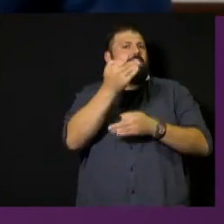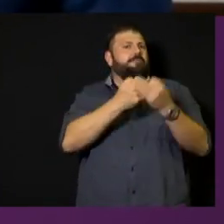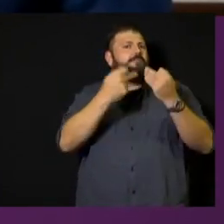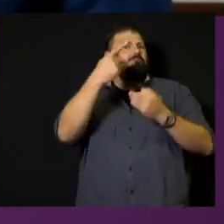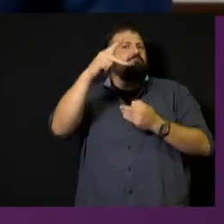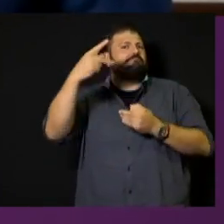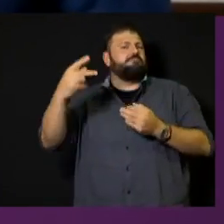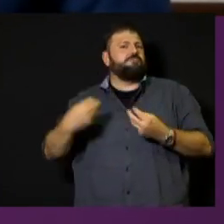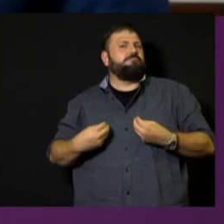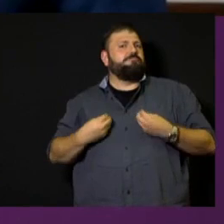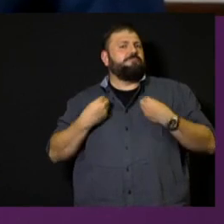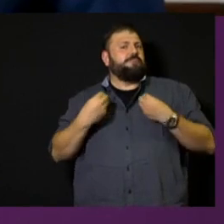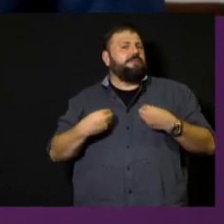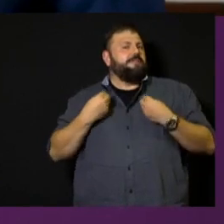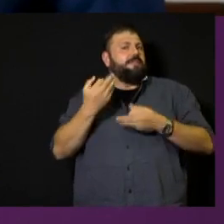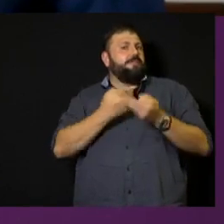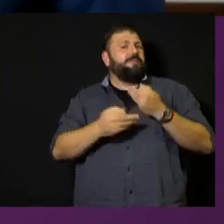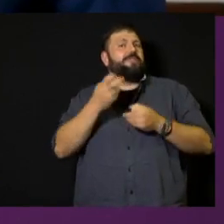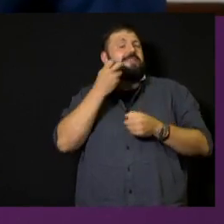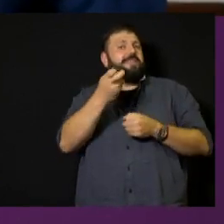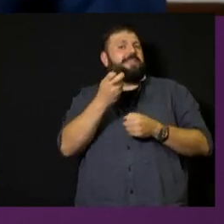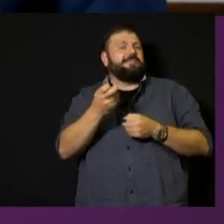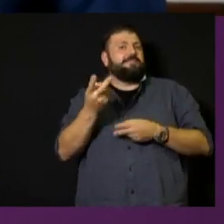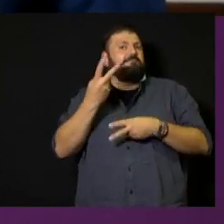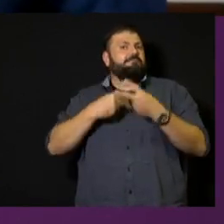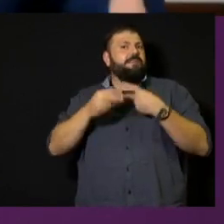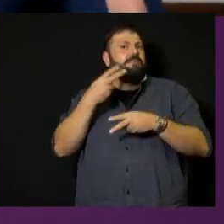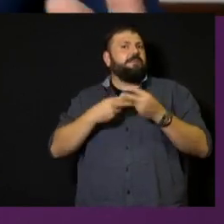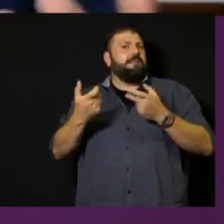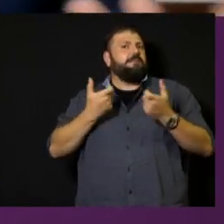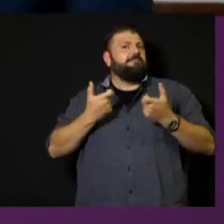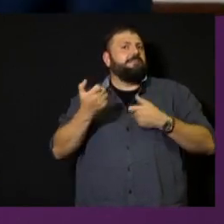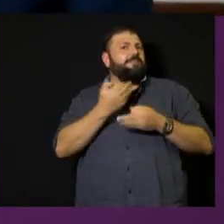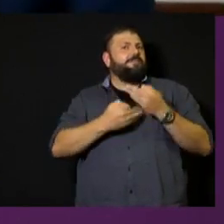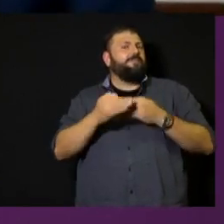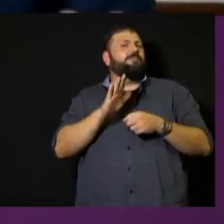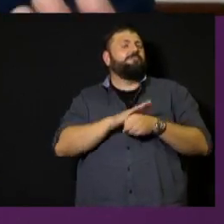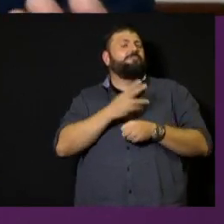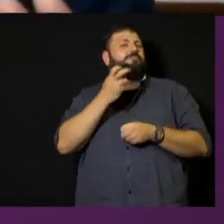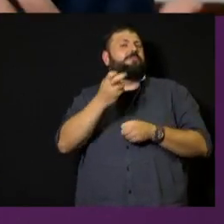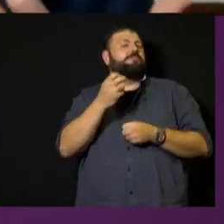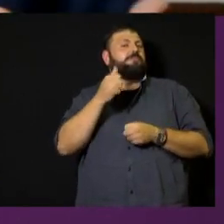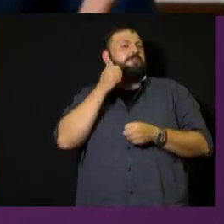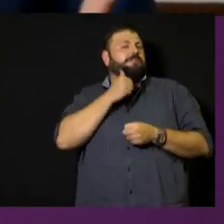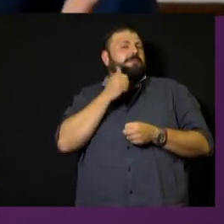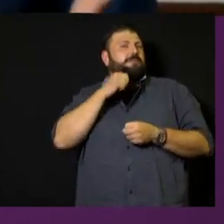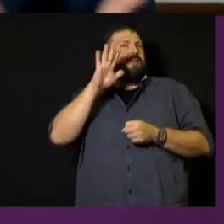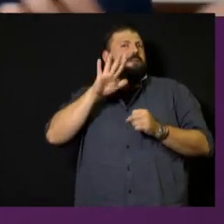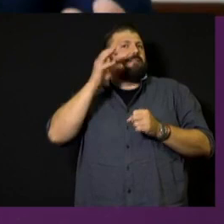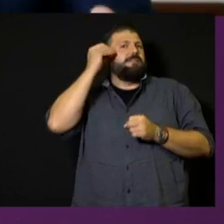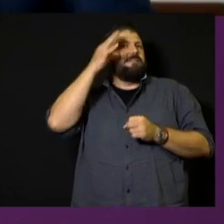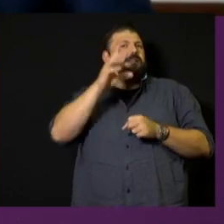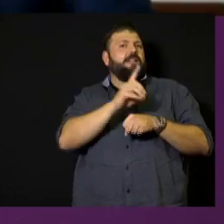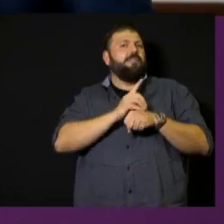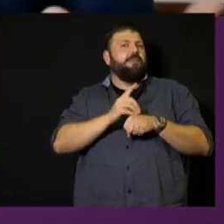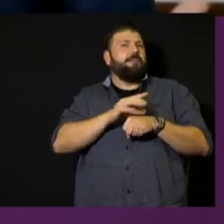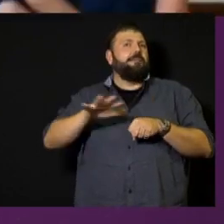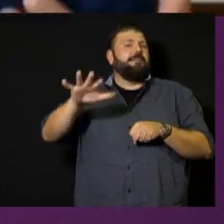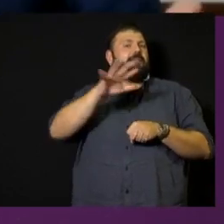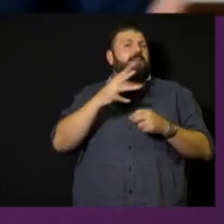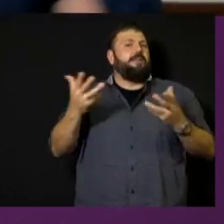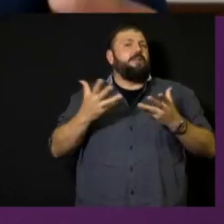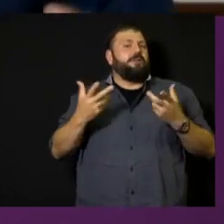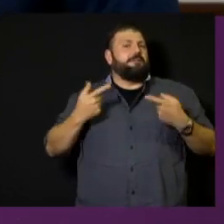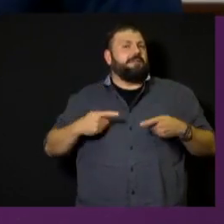this race, because you want to become a diamond, because the income is attractive, we forget that